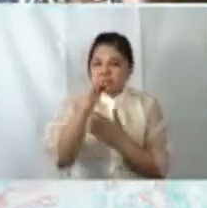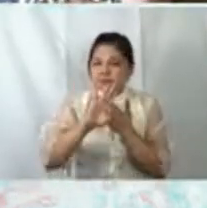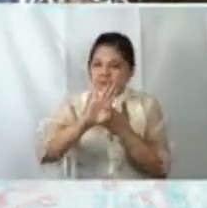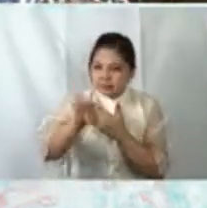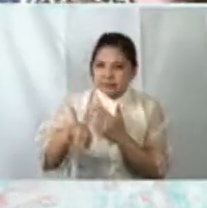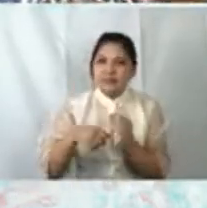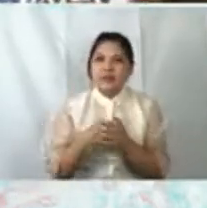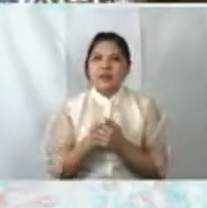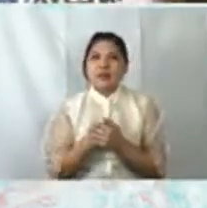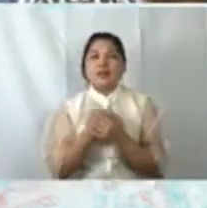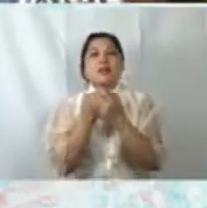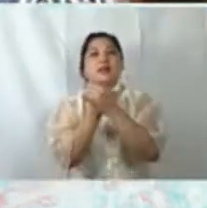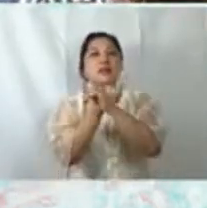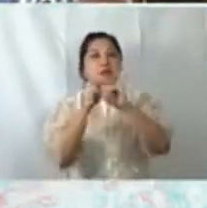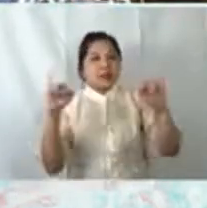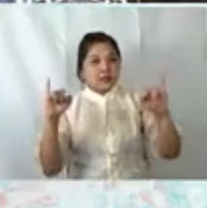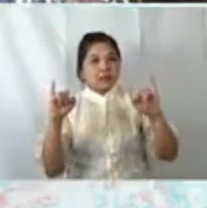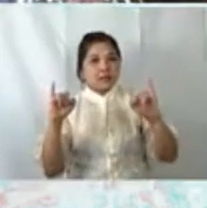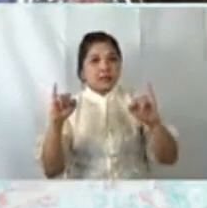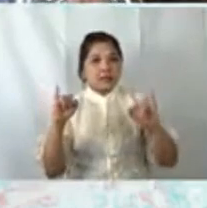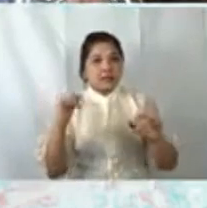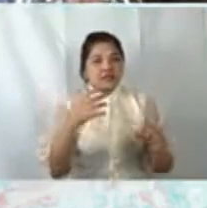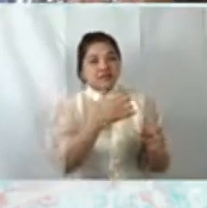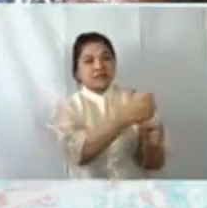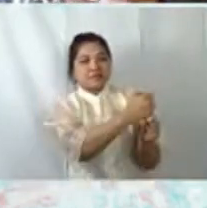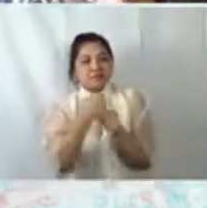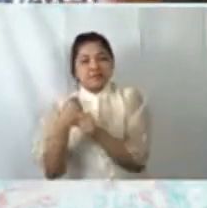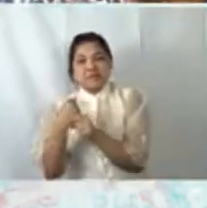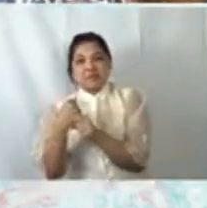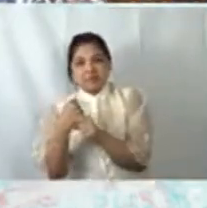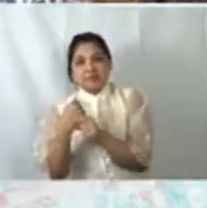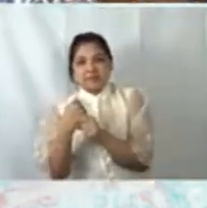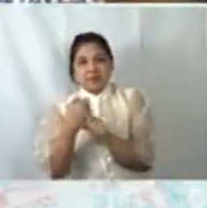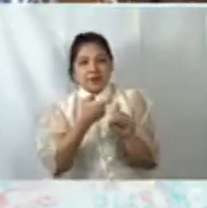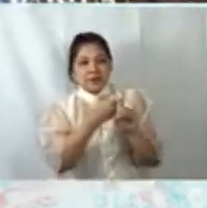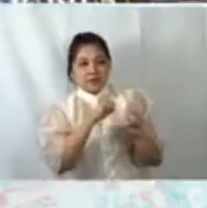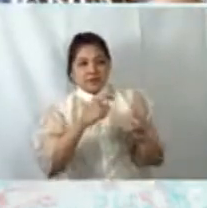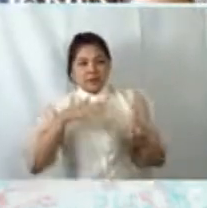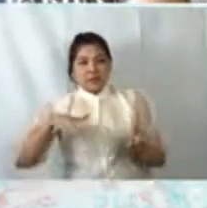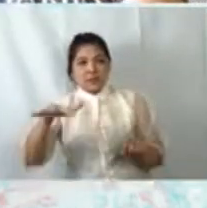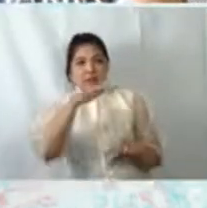Ang kasamin lang kanilang inagaw sa atin noong